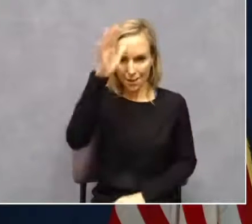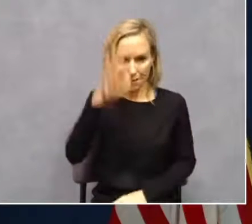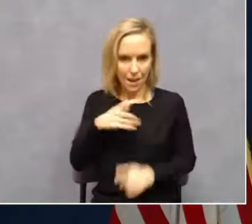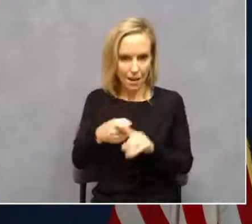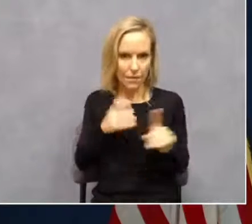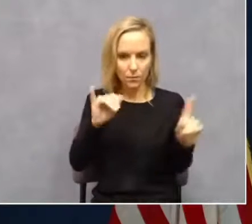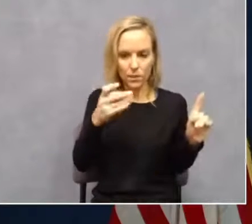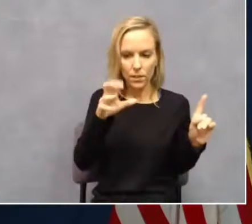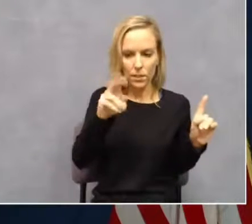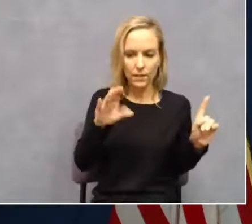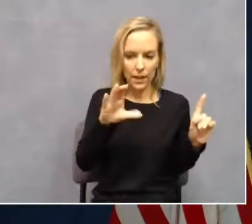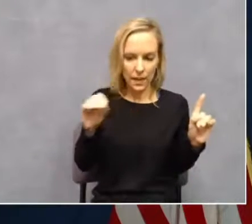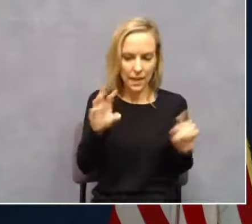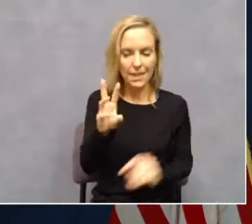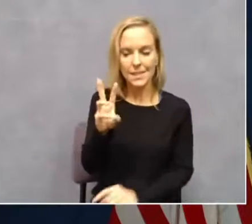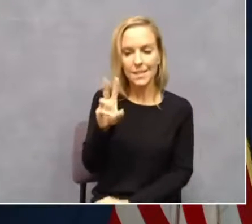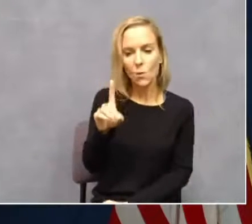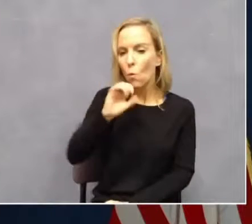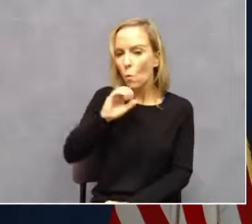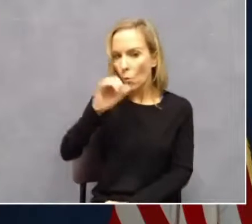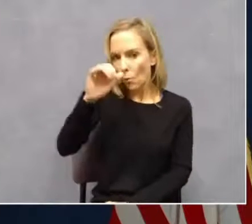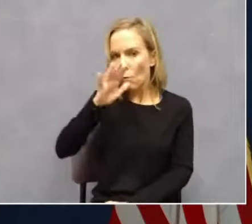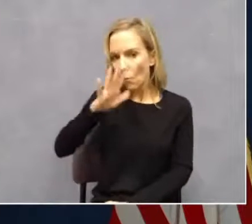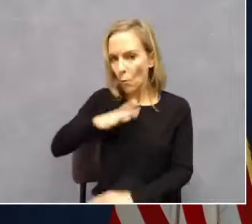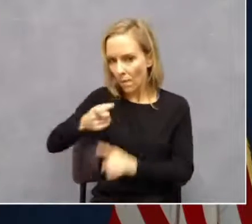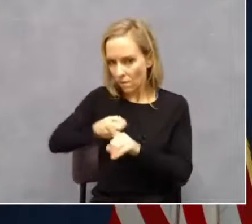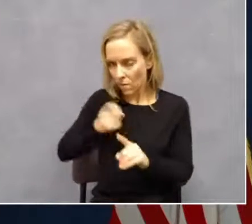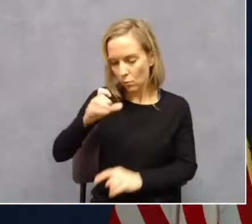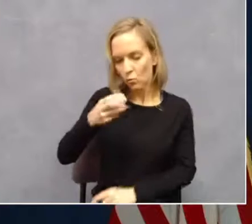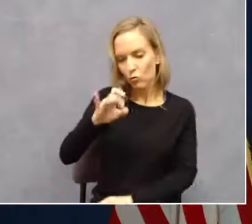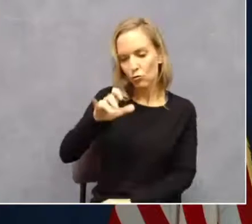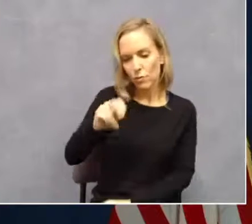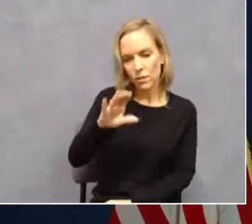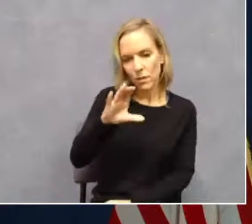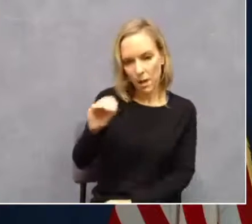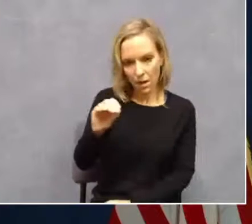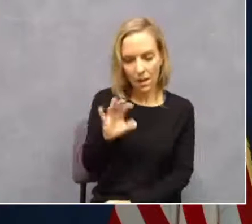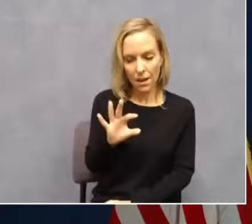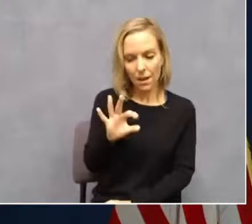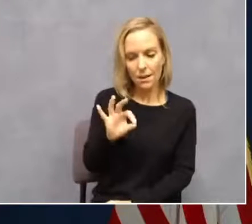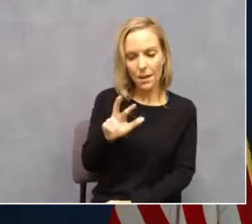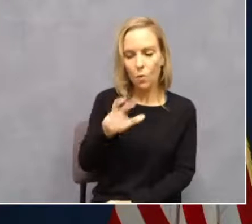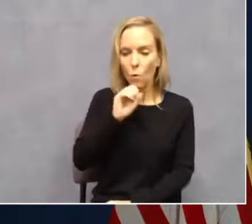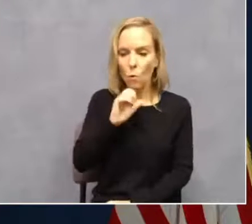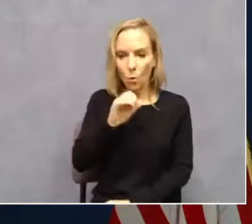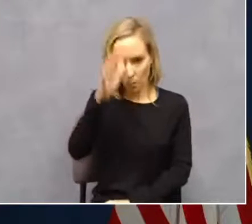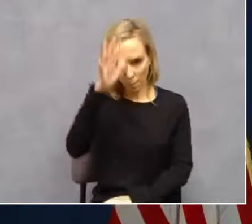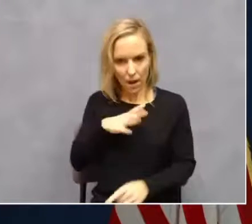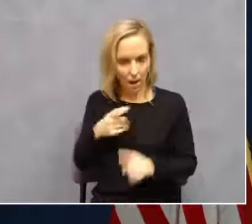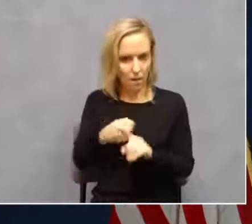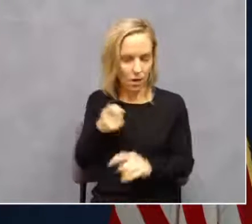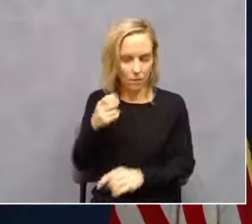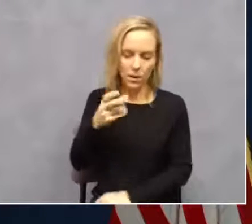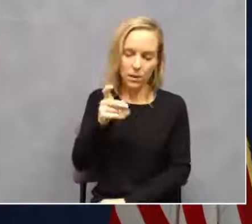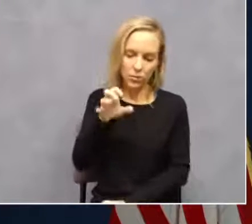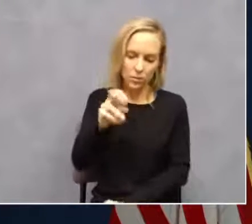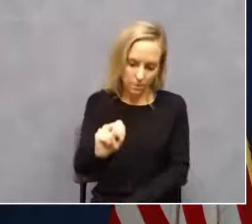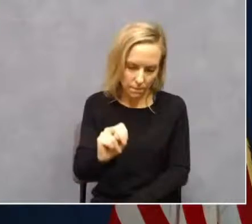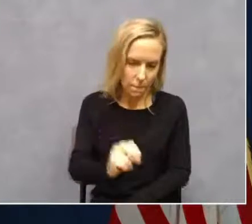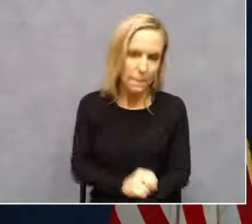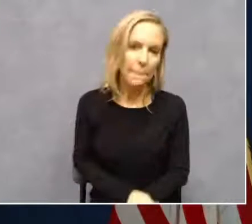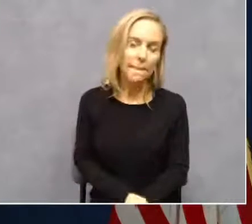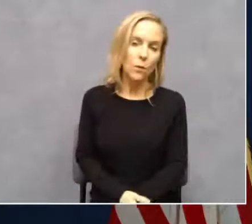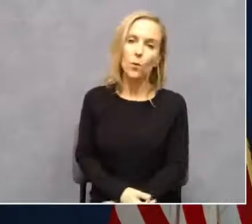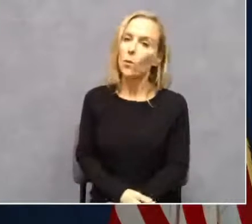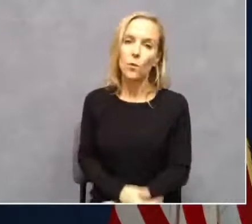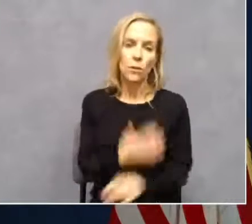County, 61-year-old female from Christian County, and a 93-year-old woman from Henderson. So we look at our